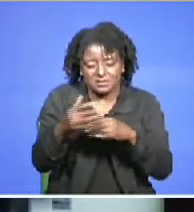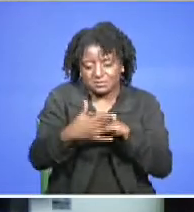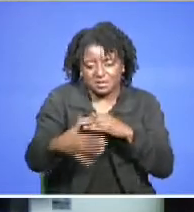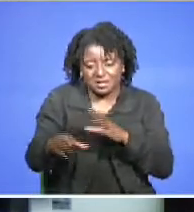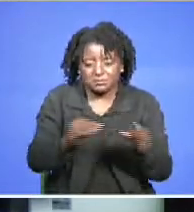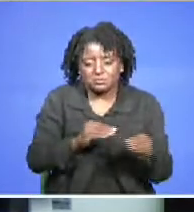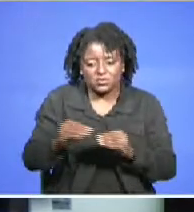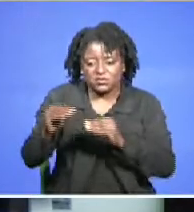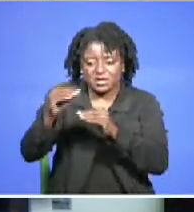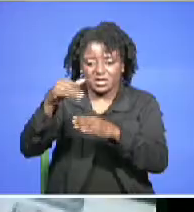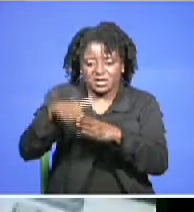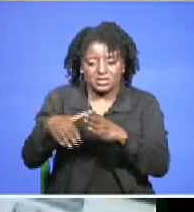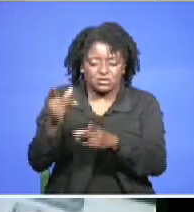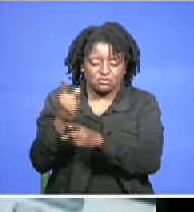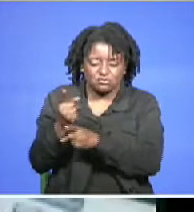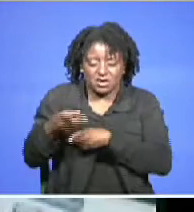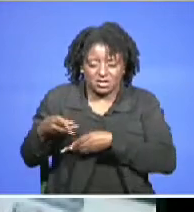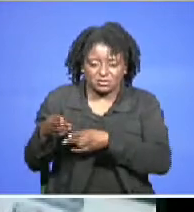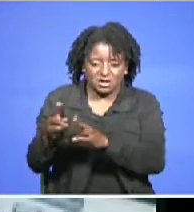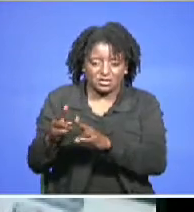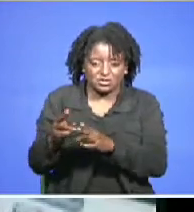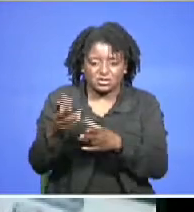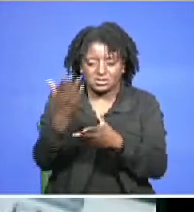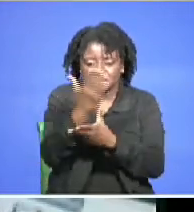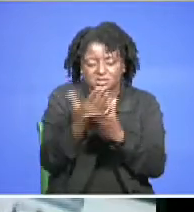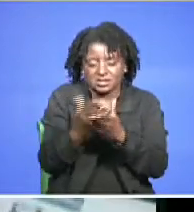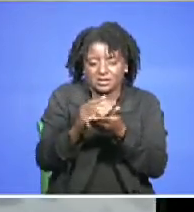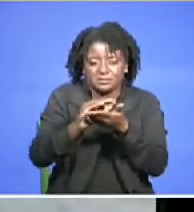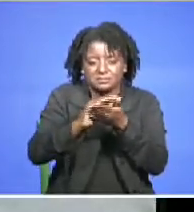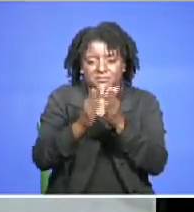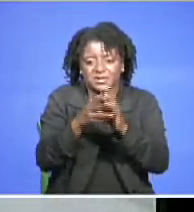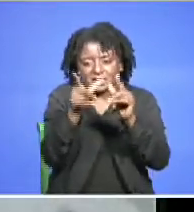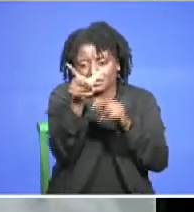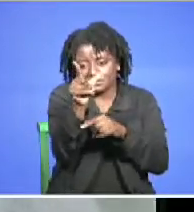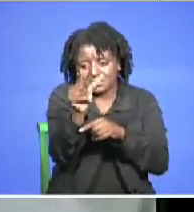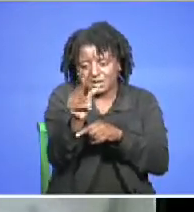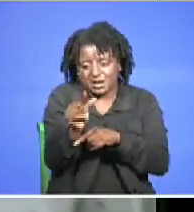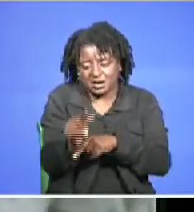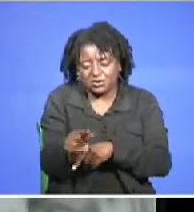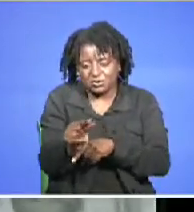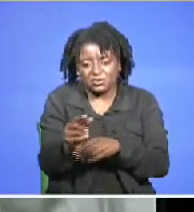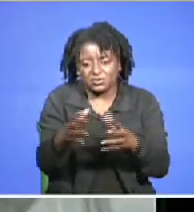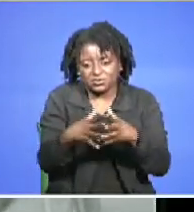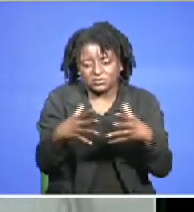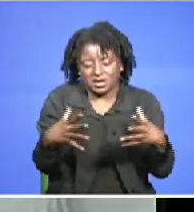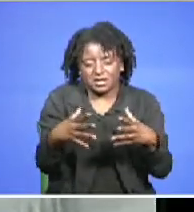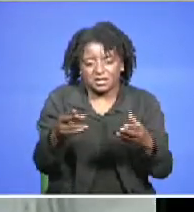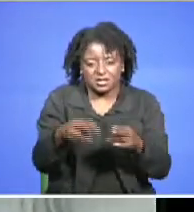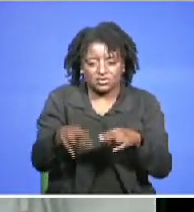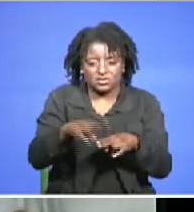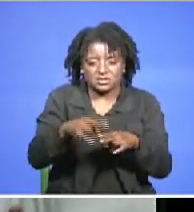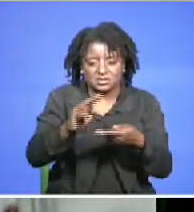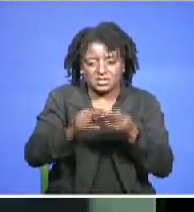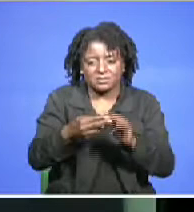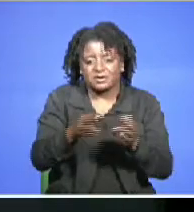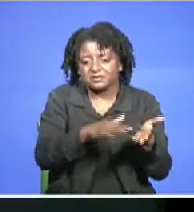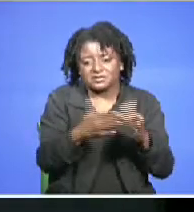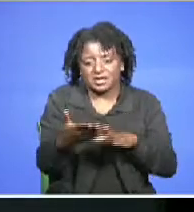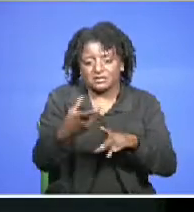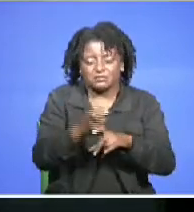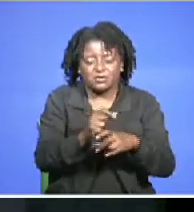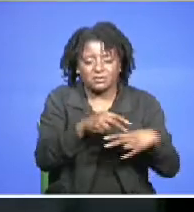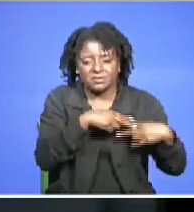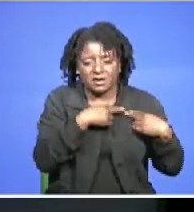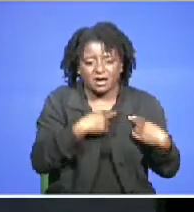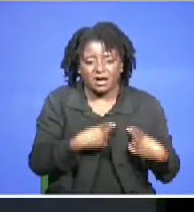and some of them can leak. Throughout the Caribbean, there's a dramatic increase in the amount of deaths from heart disease, and Dr. Sands says it's